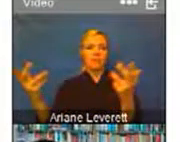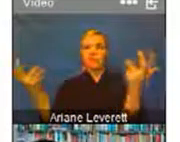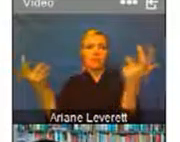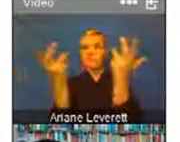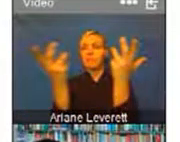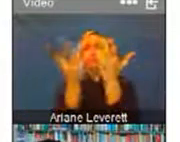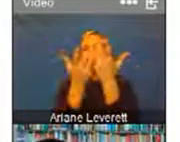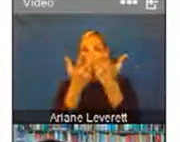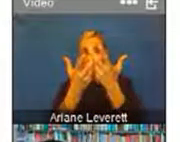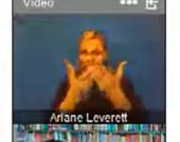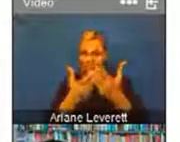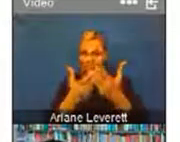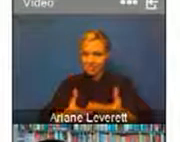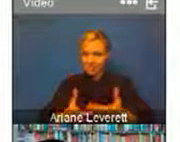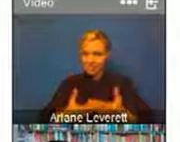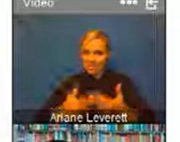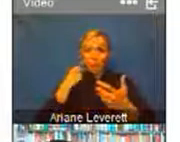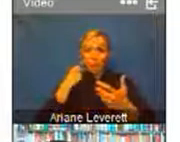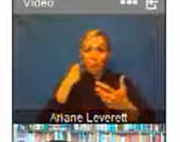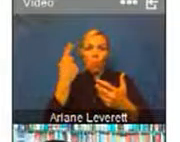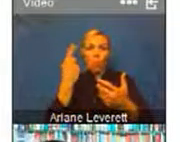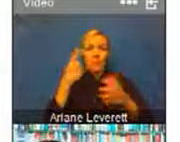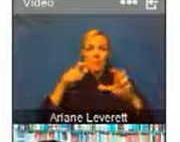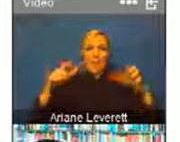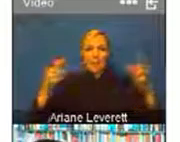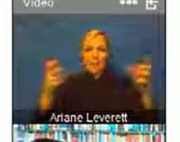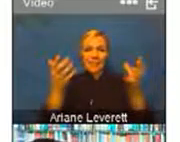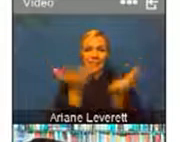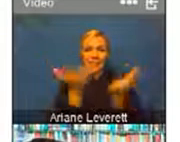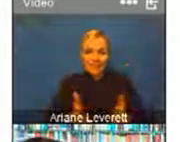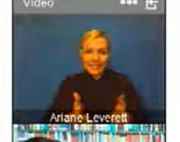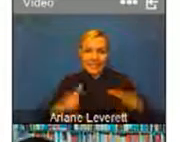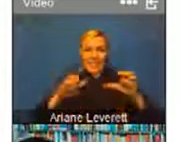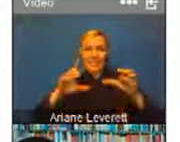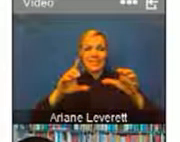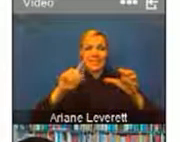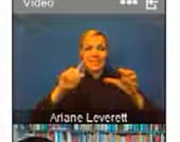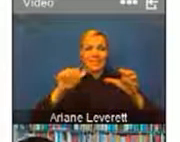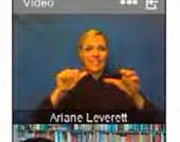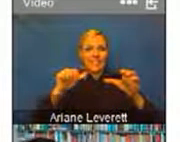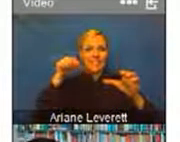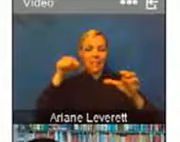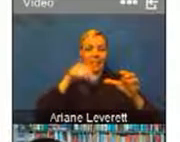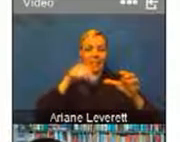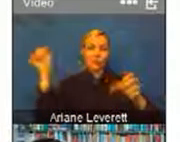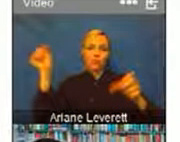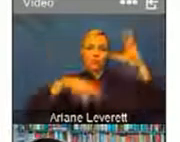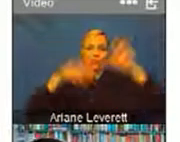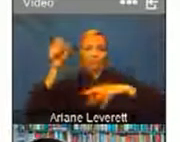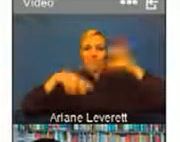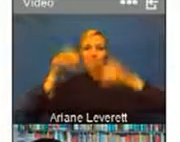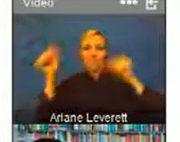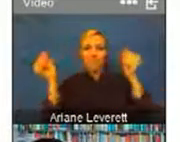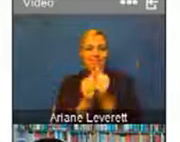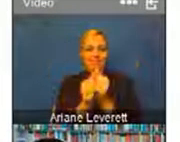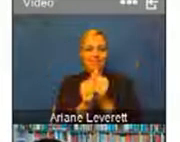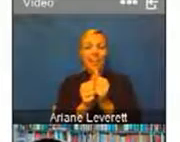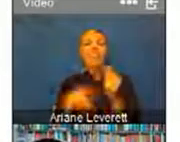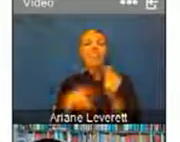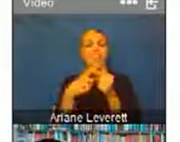Maybe I answered it already, the other person is writing. She's writing as